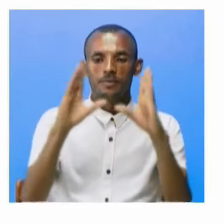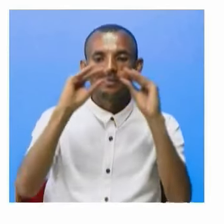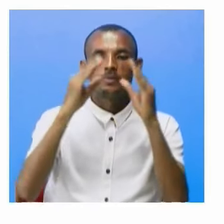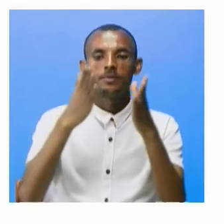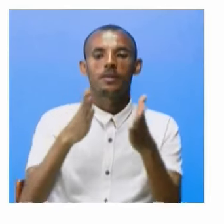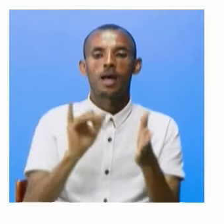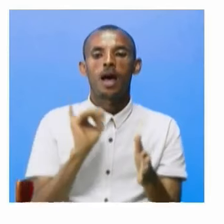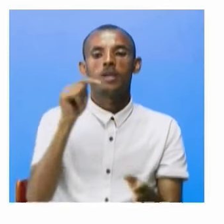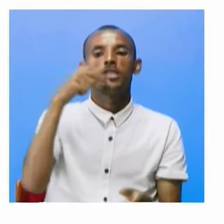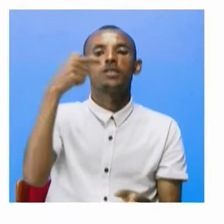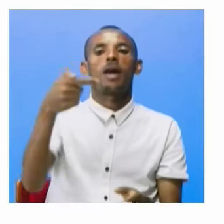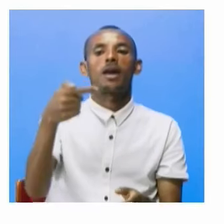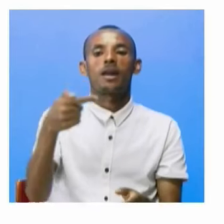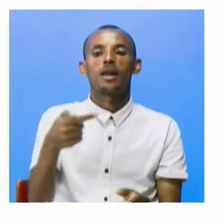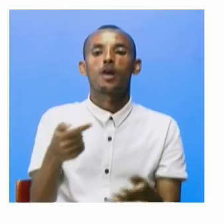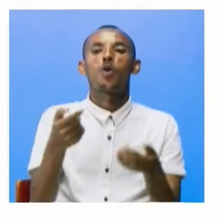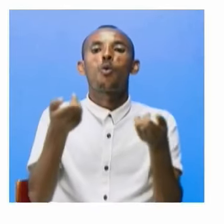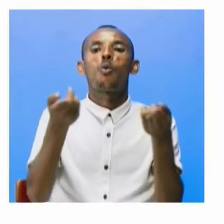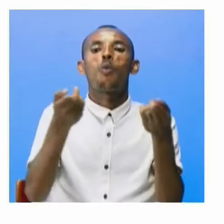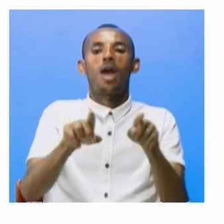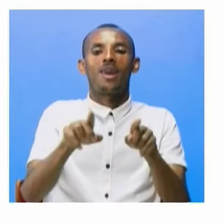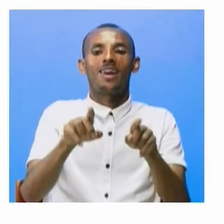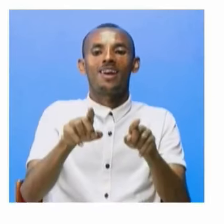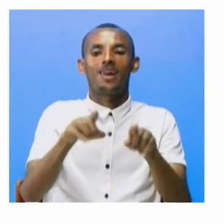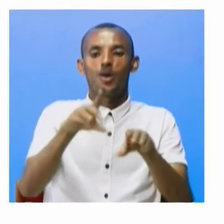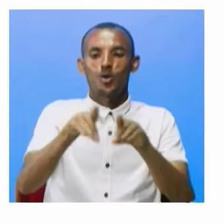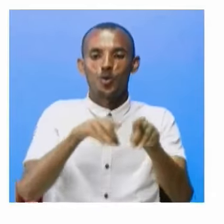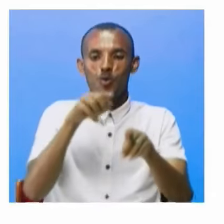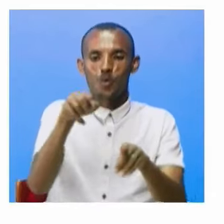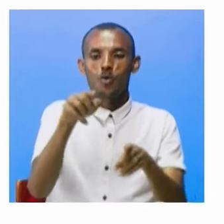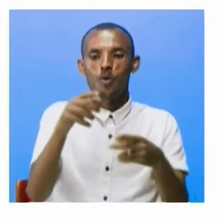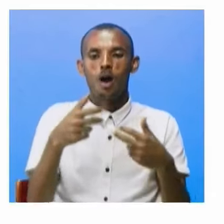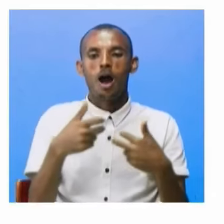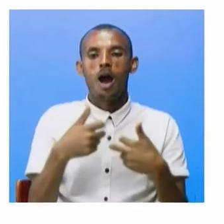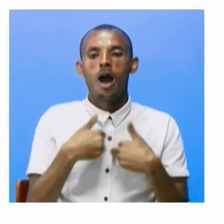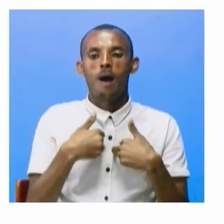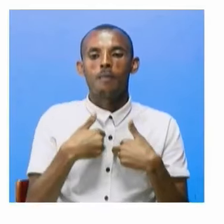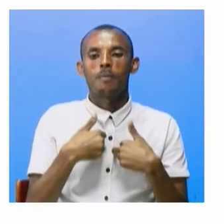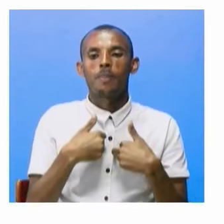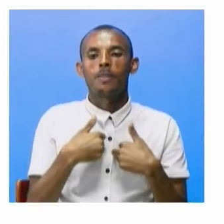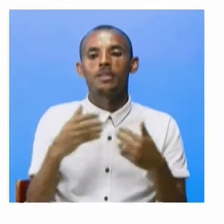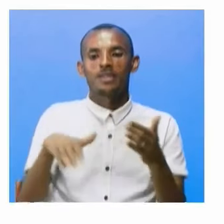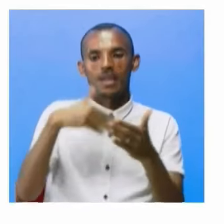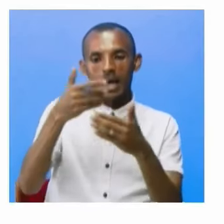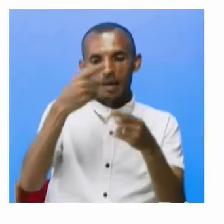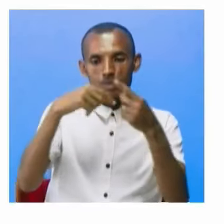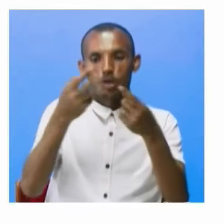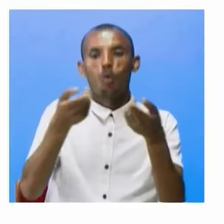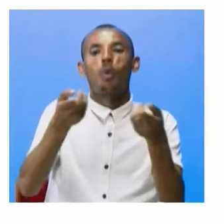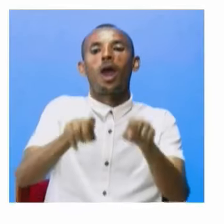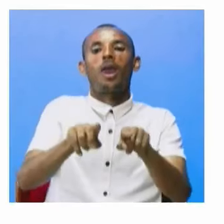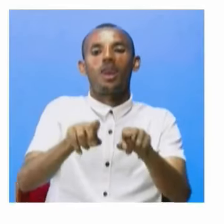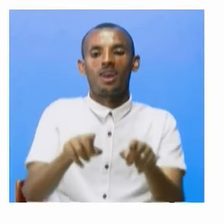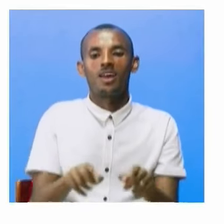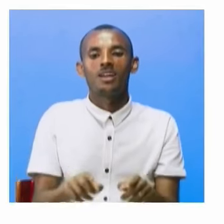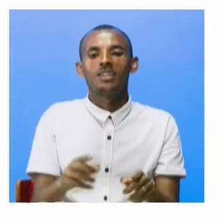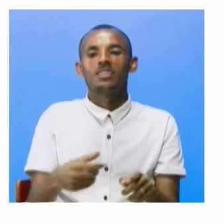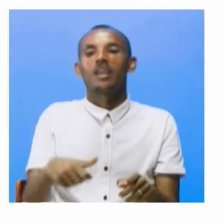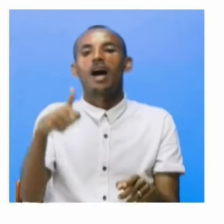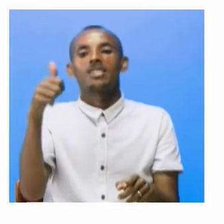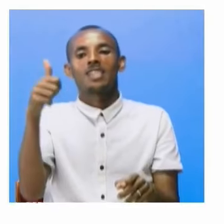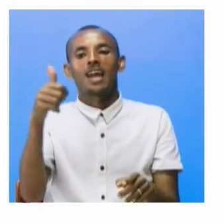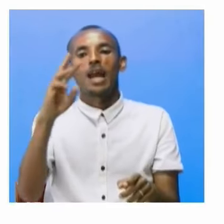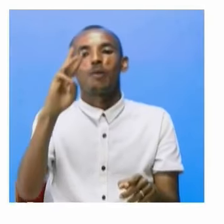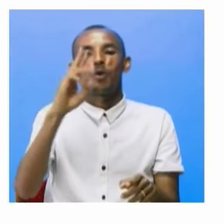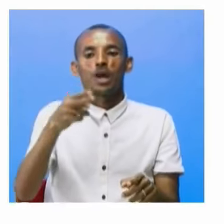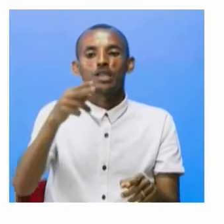I said, when do you have, now look, now there comes what? When, the other WH